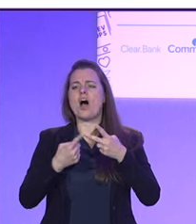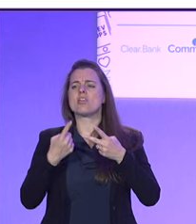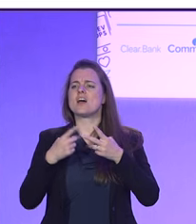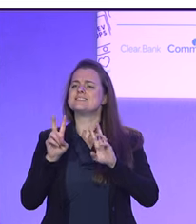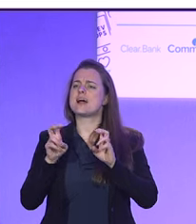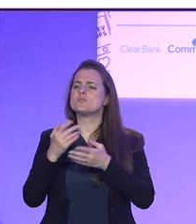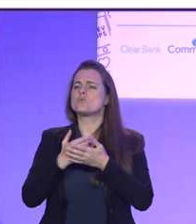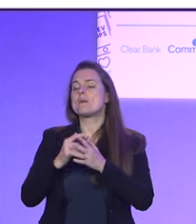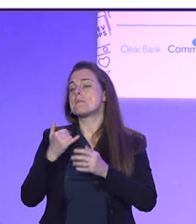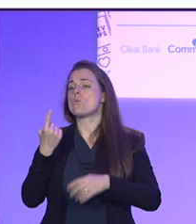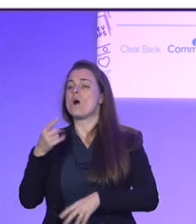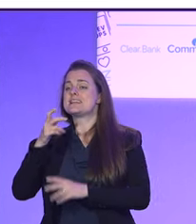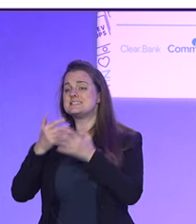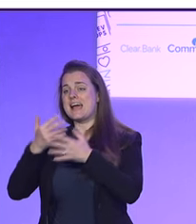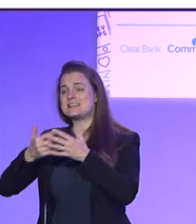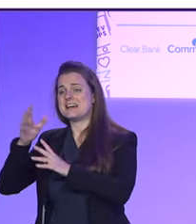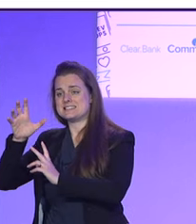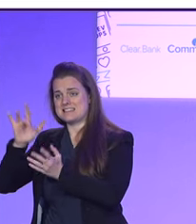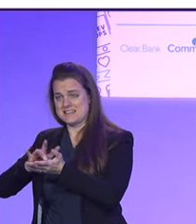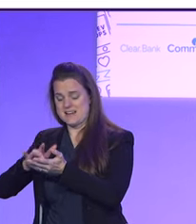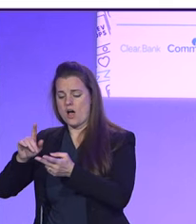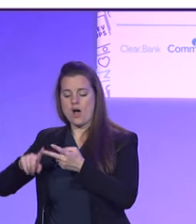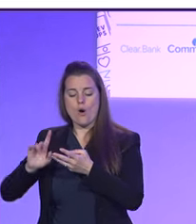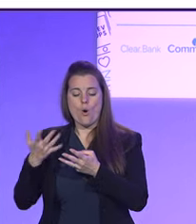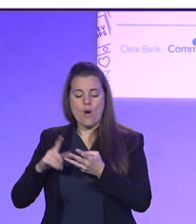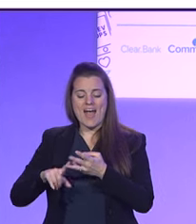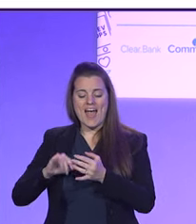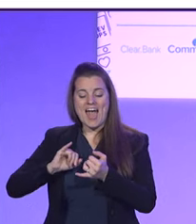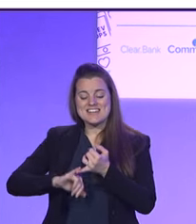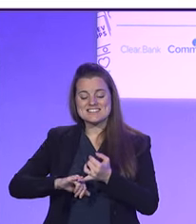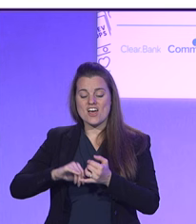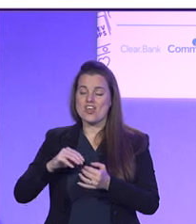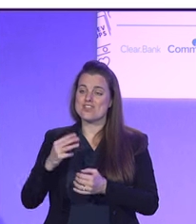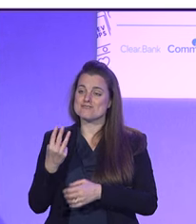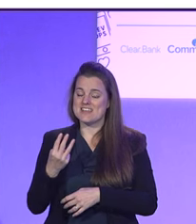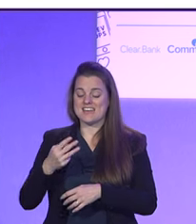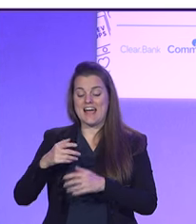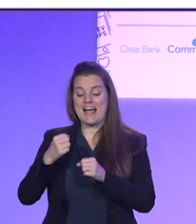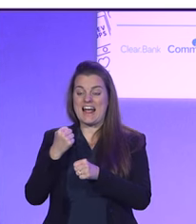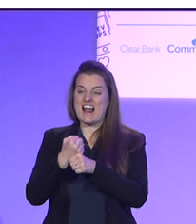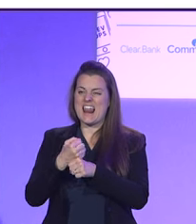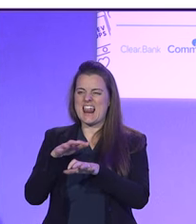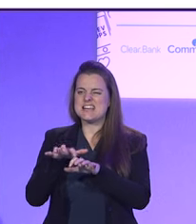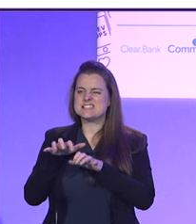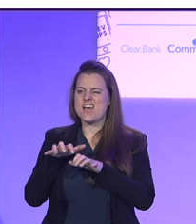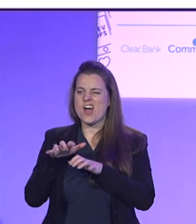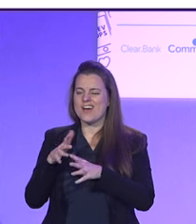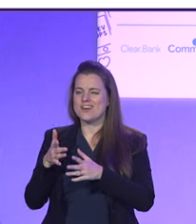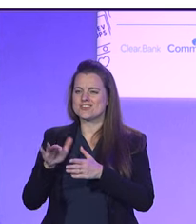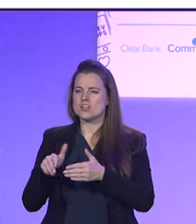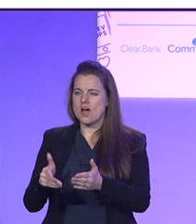center, or even the S3 Glacier service, where it's a sort of a deep storage where the data is not